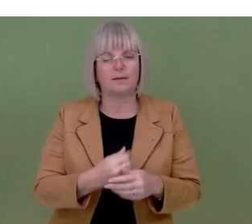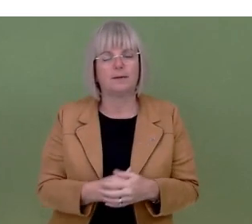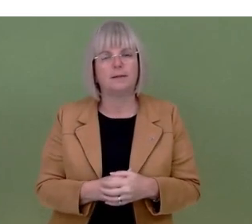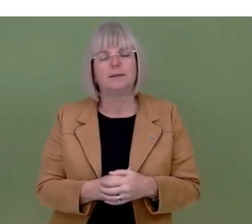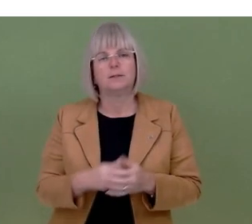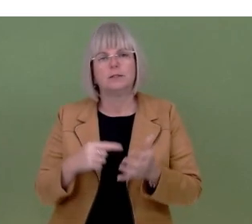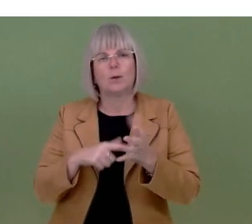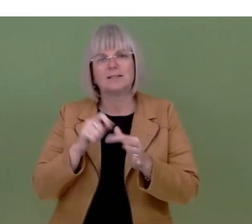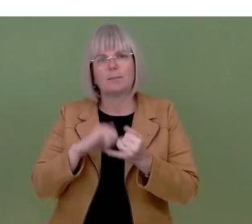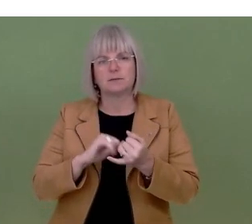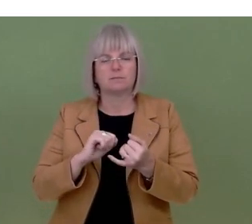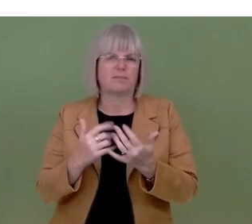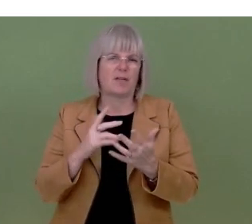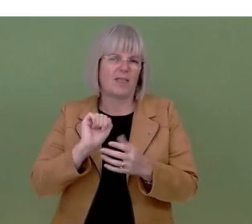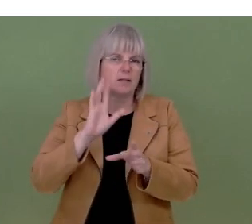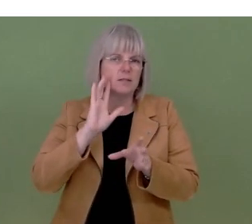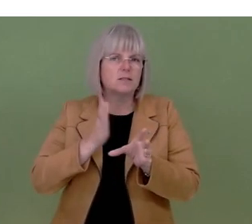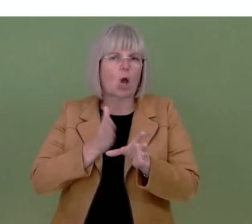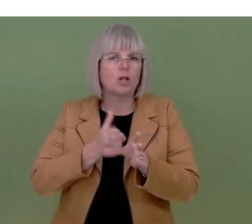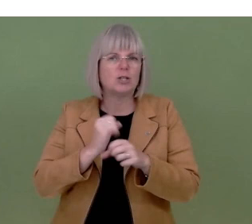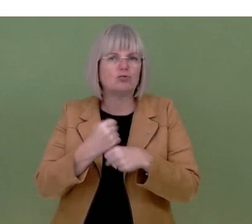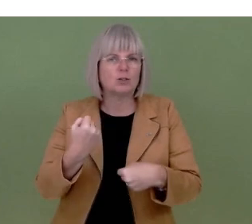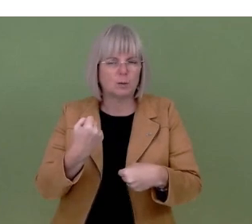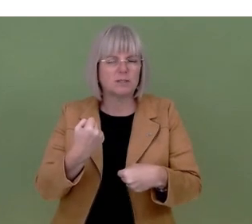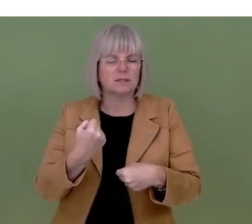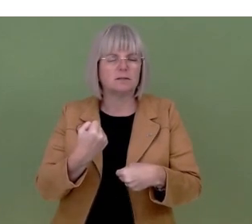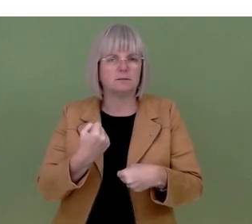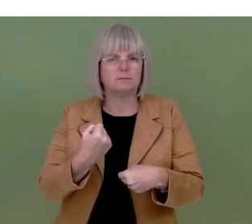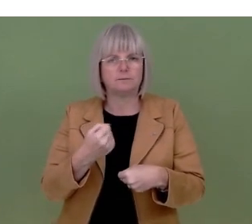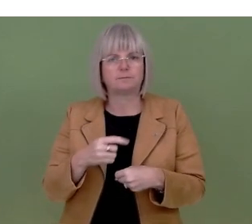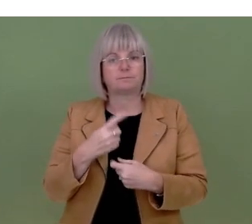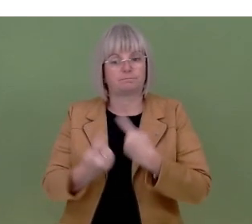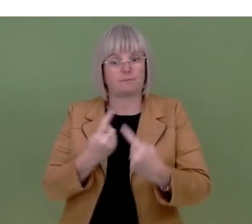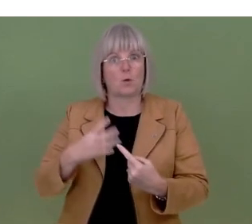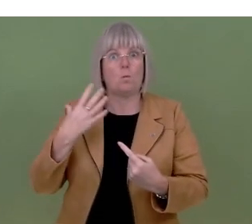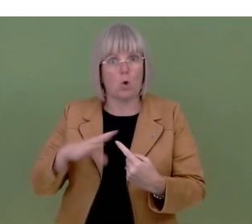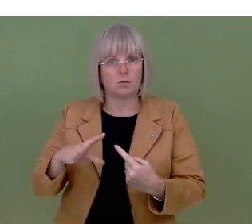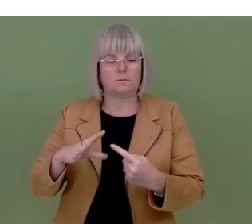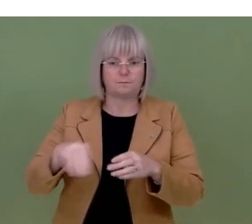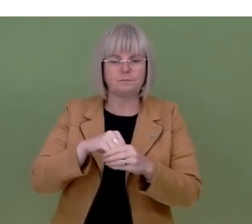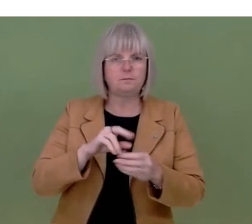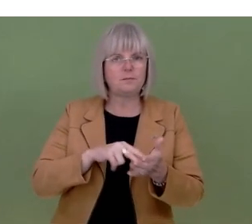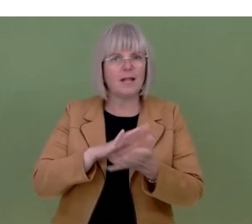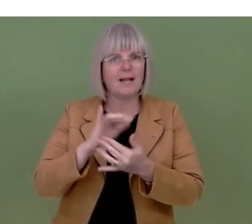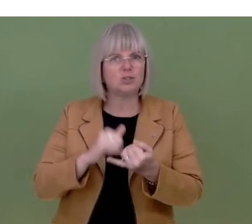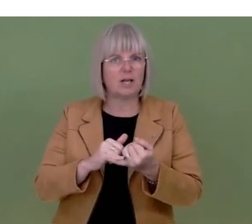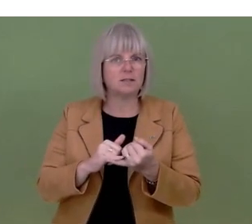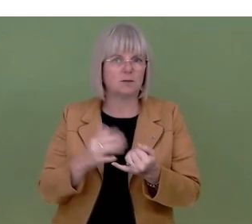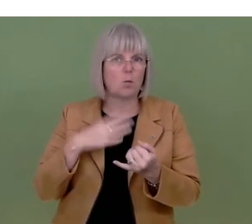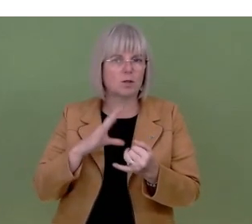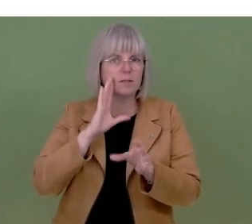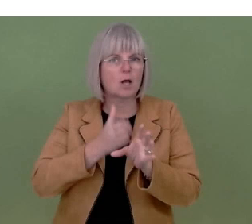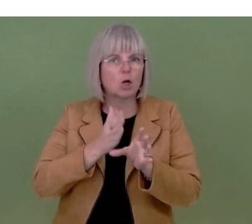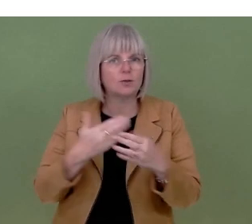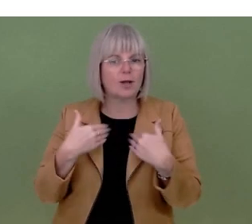psychology graduates, to put it briefly, psychology graduates who want to come into the NHS to practice in the field of psychological healthcare. Now,